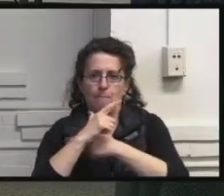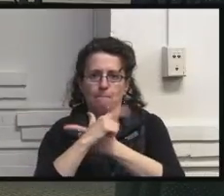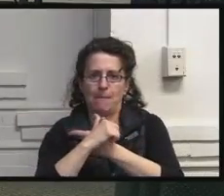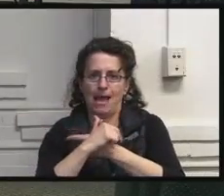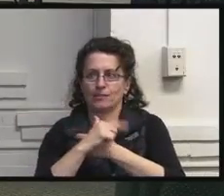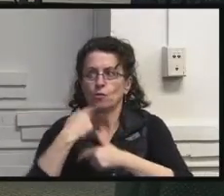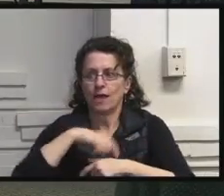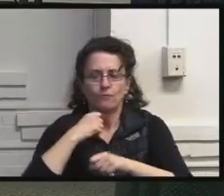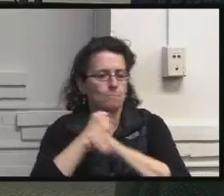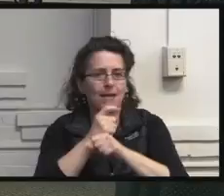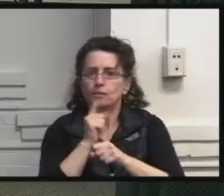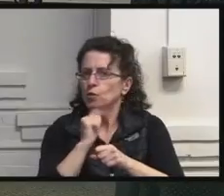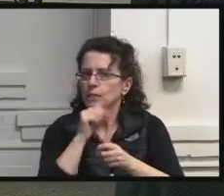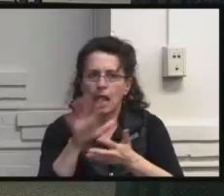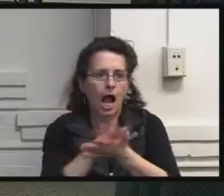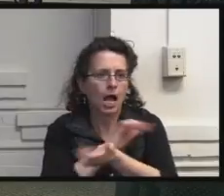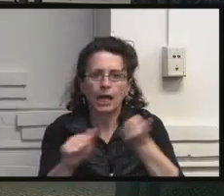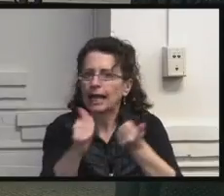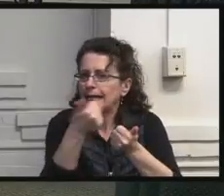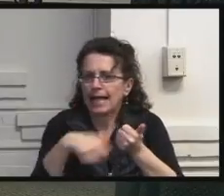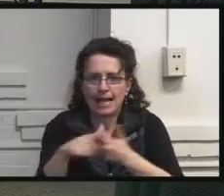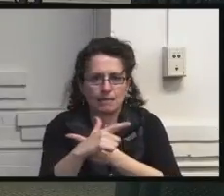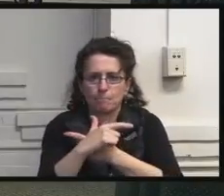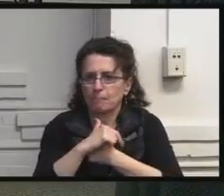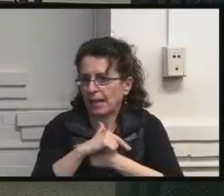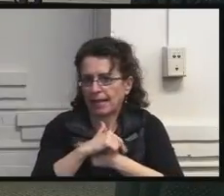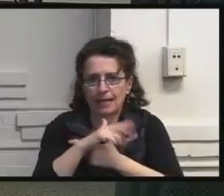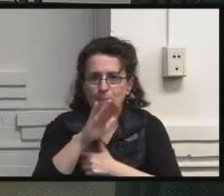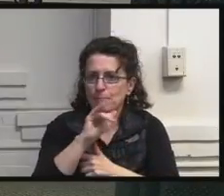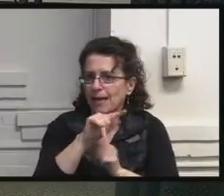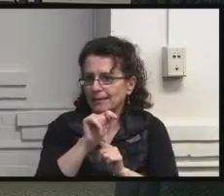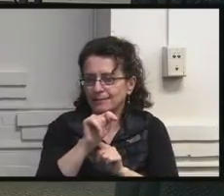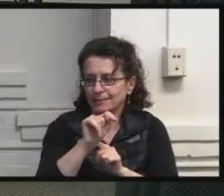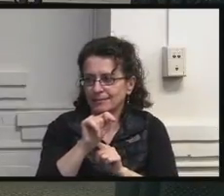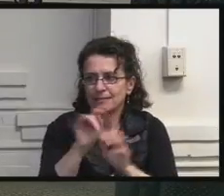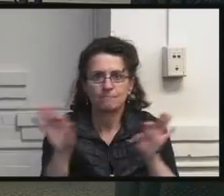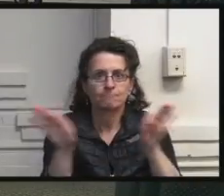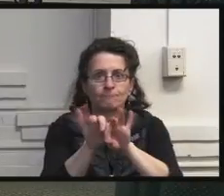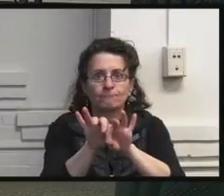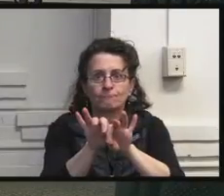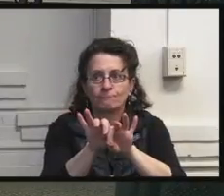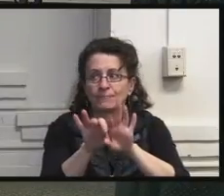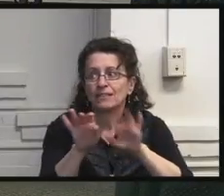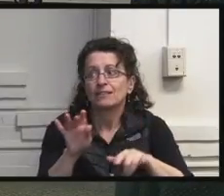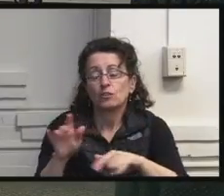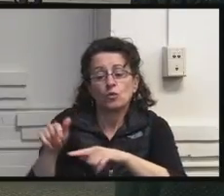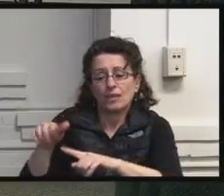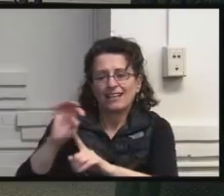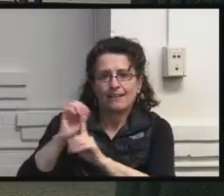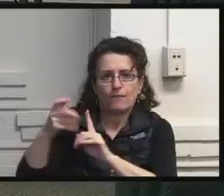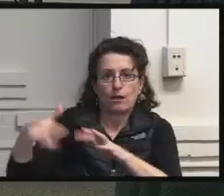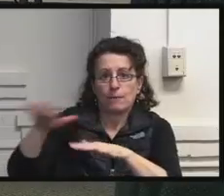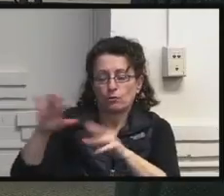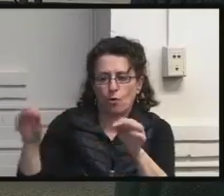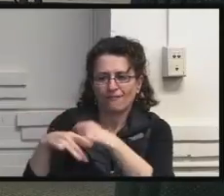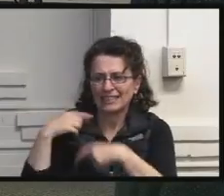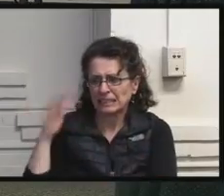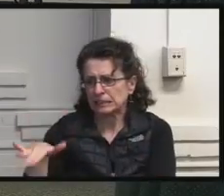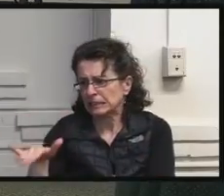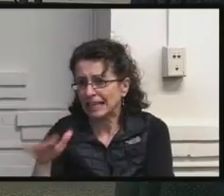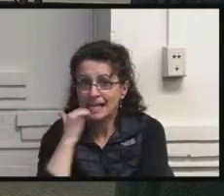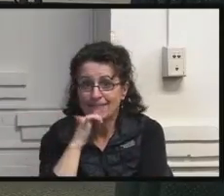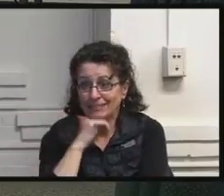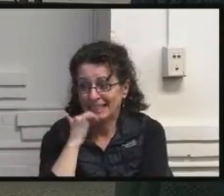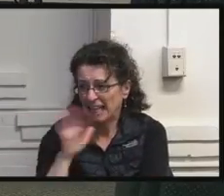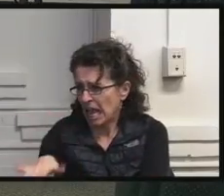to advertise this in March for our summer construction. I'm doing whatever I can do to push the folks in my environmental section almost on a daily basis.